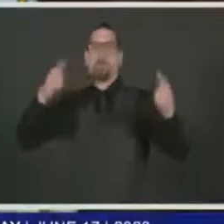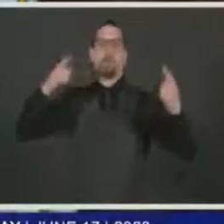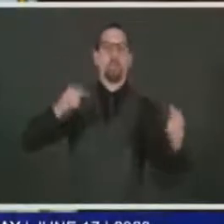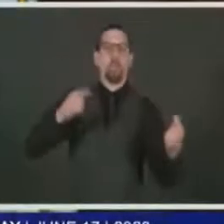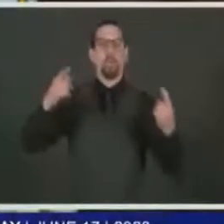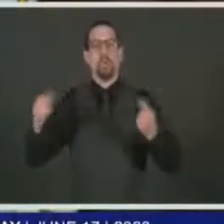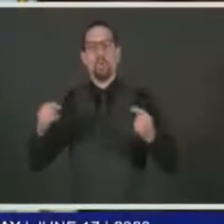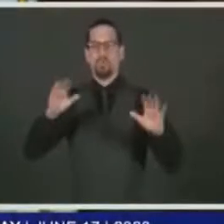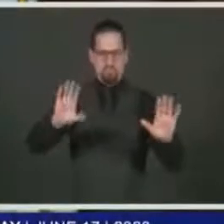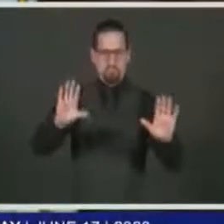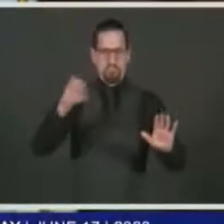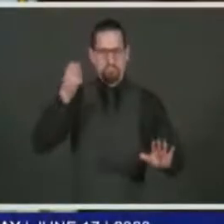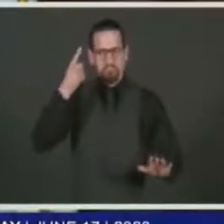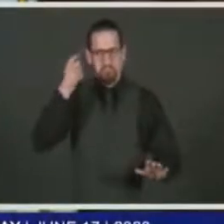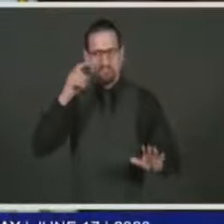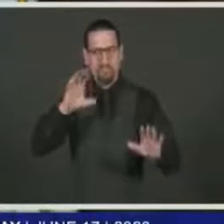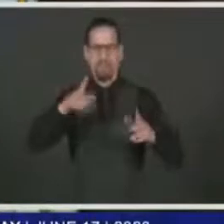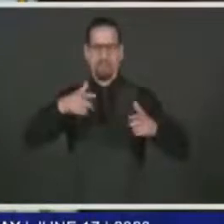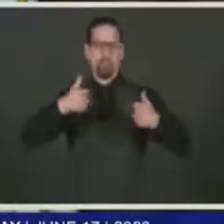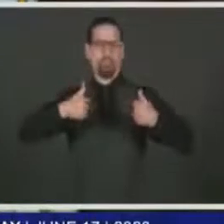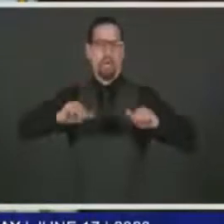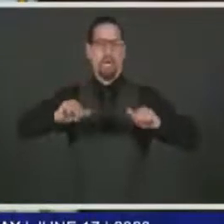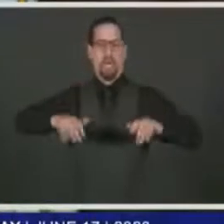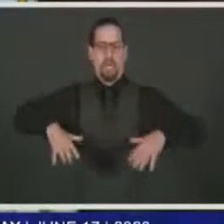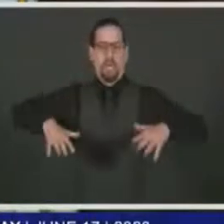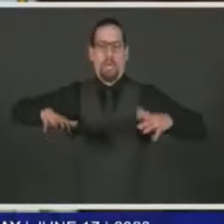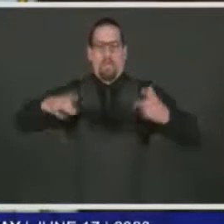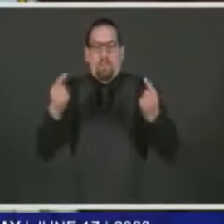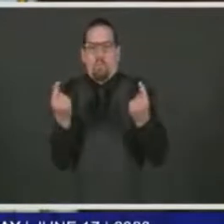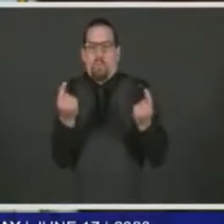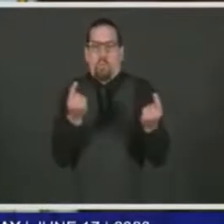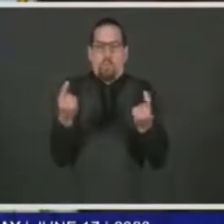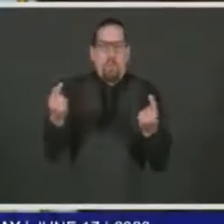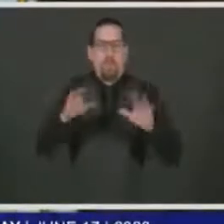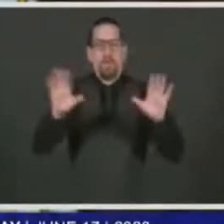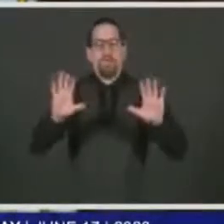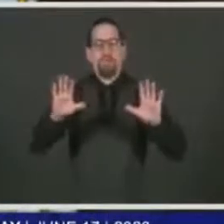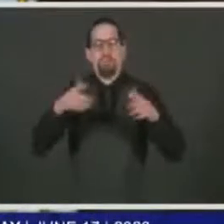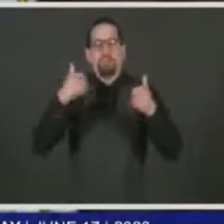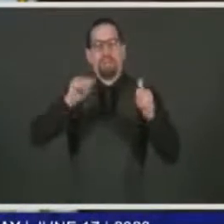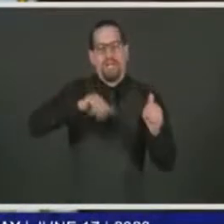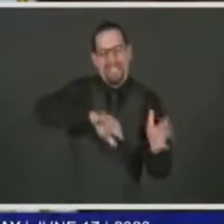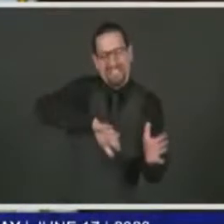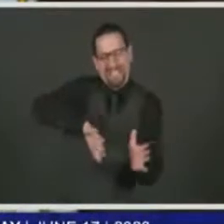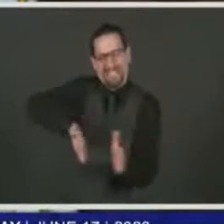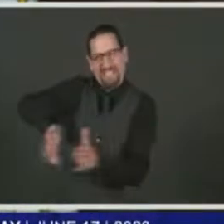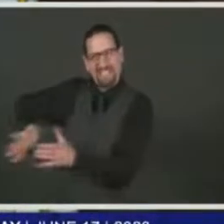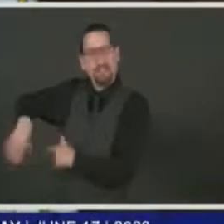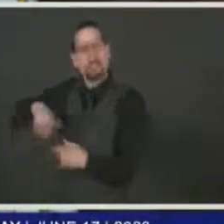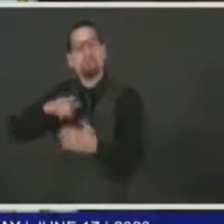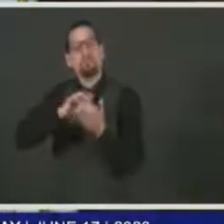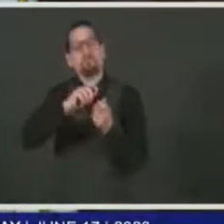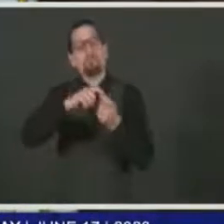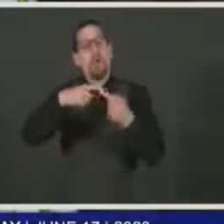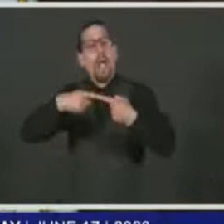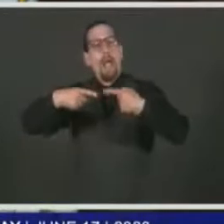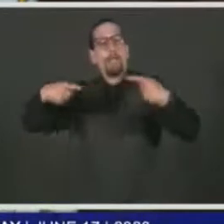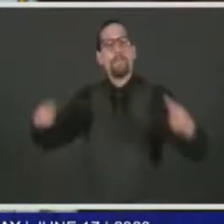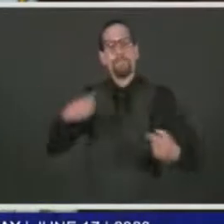little excited about the ways in which Rhode Island could be better in the